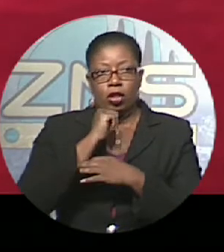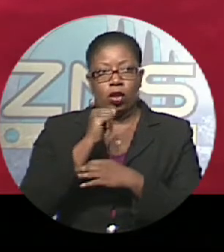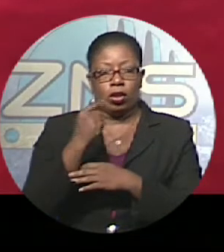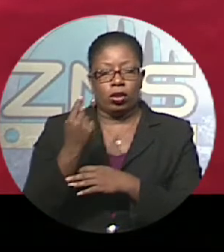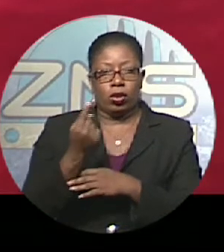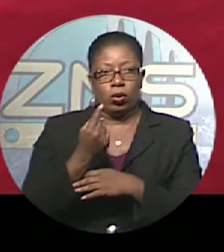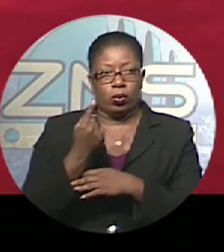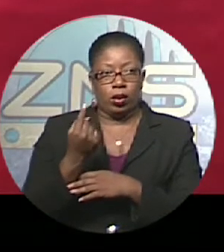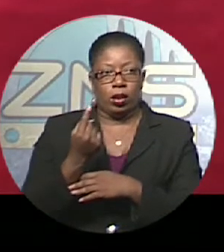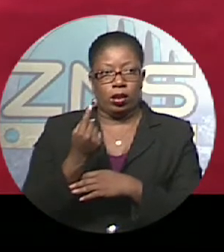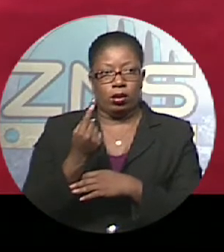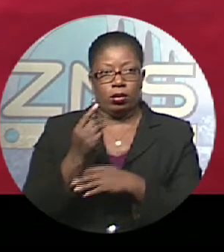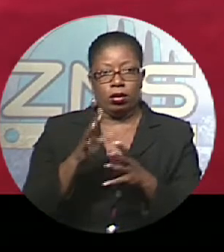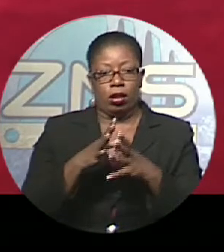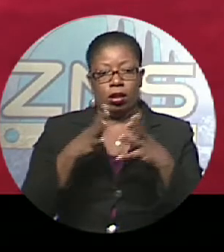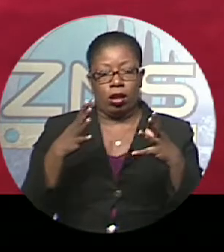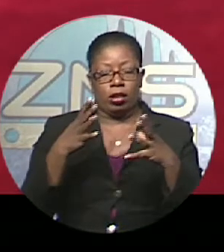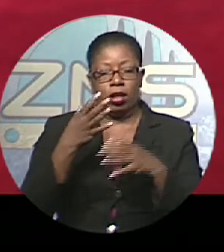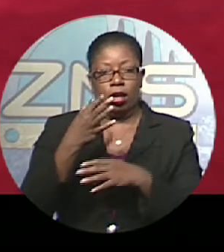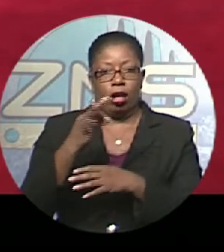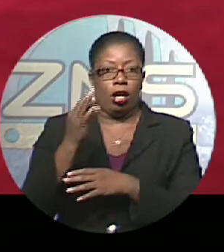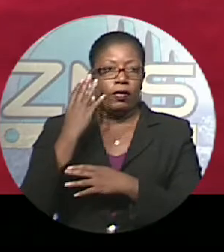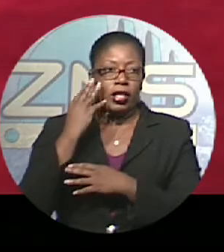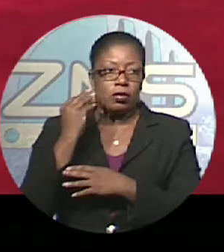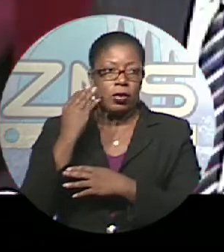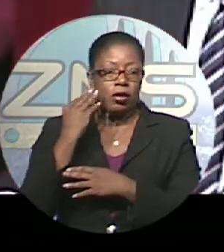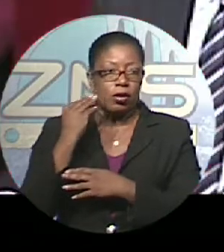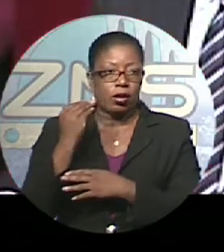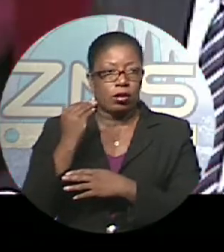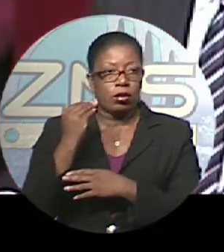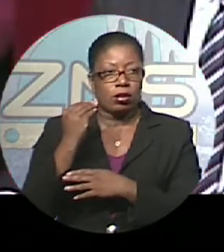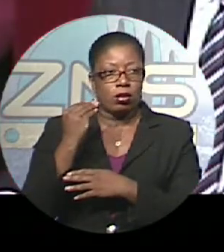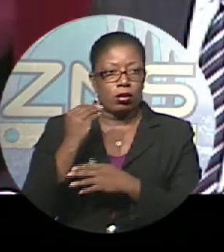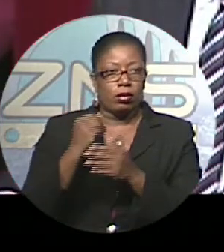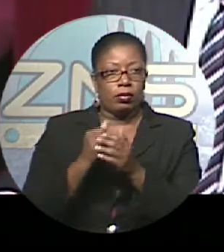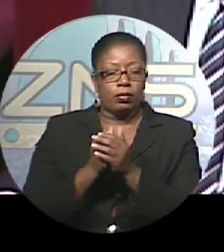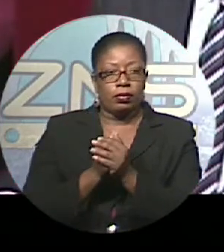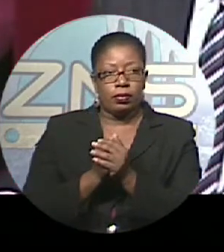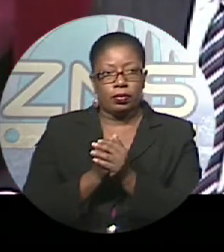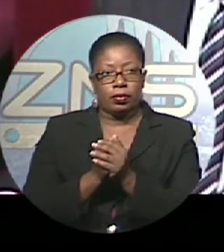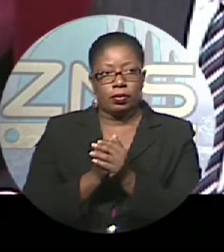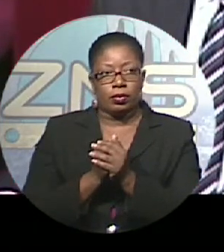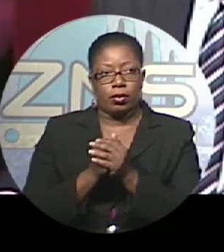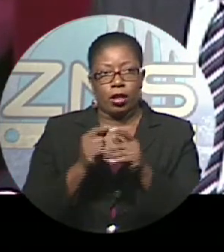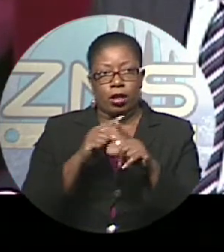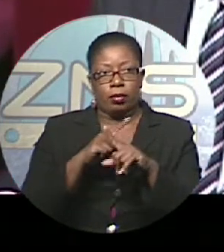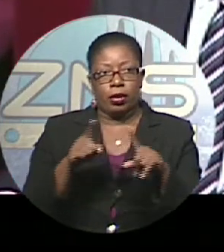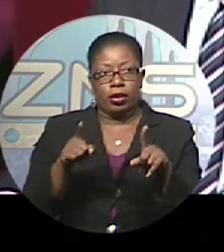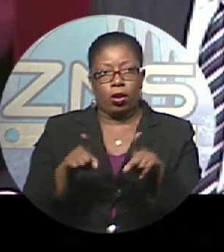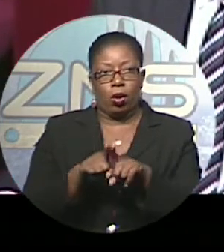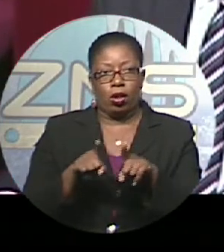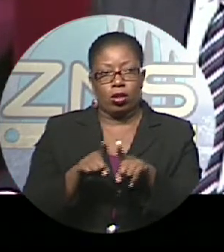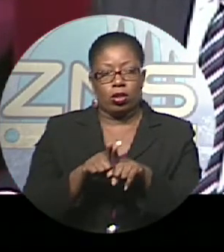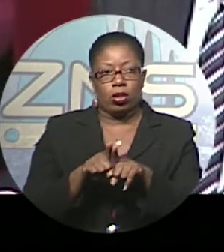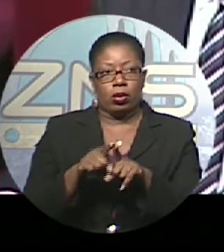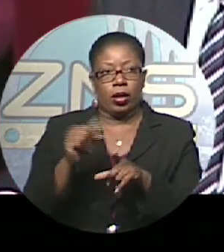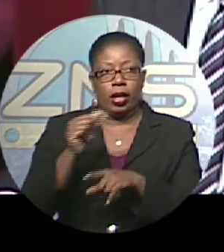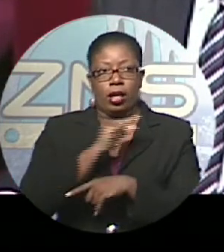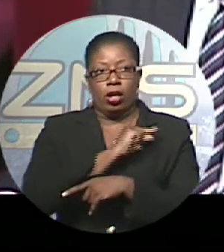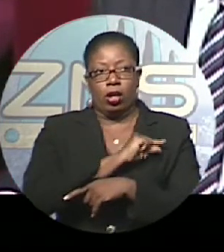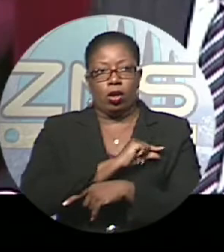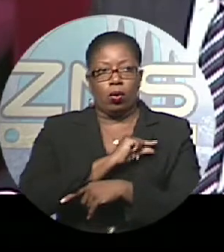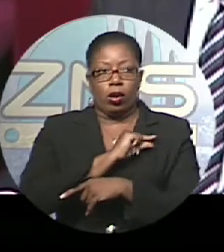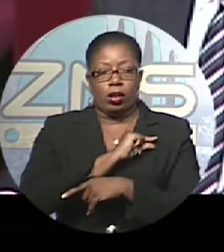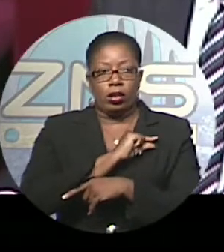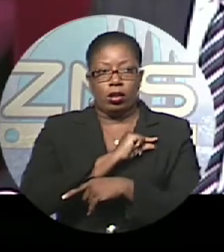only abundant experience of the procedures of this place, but also a quality